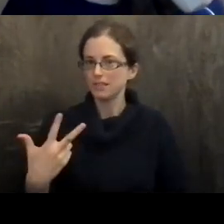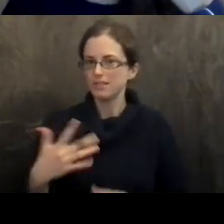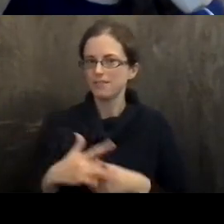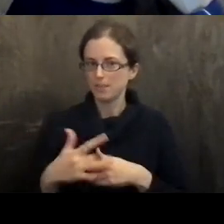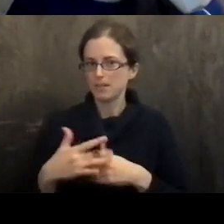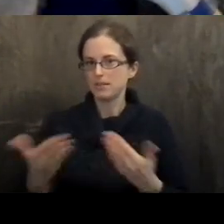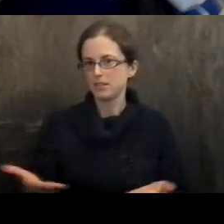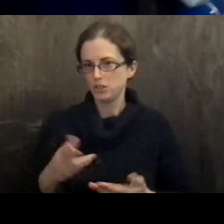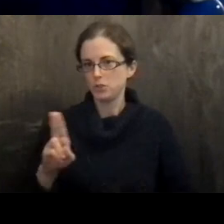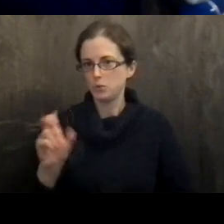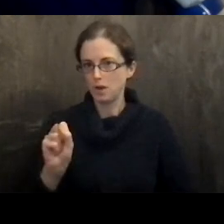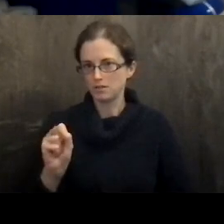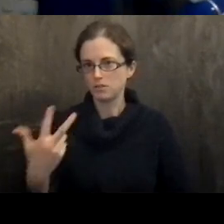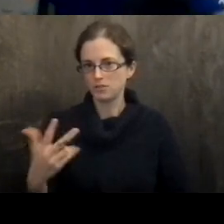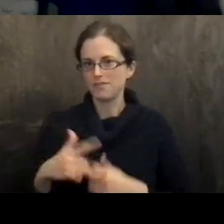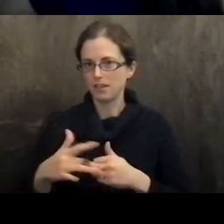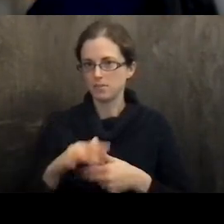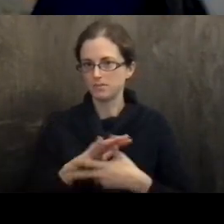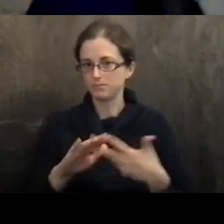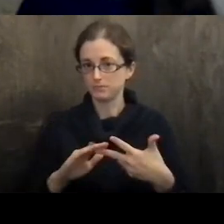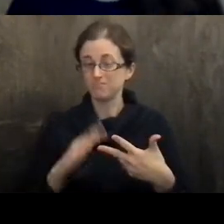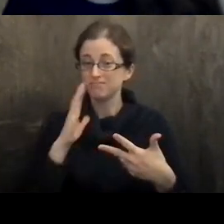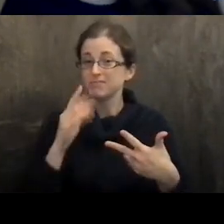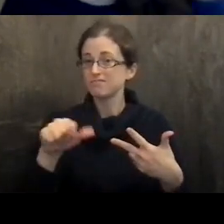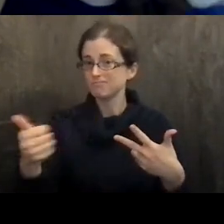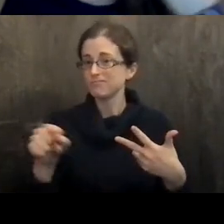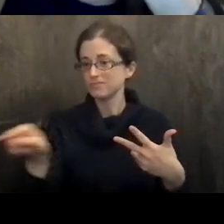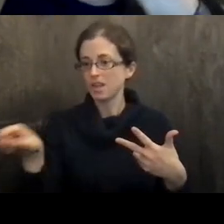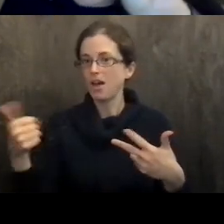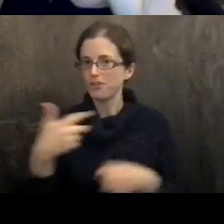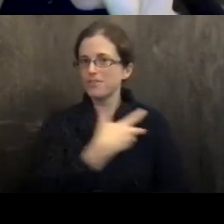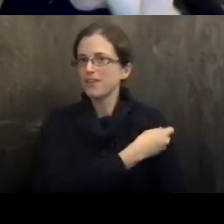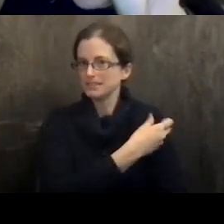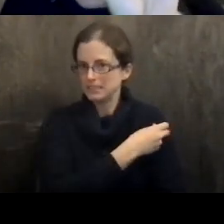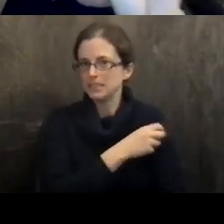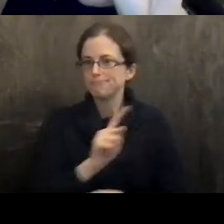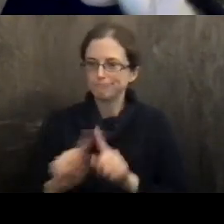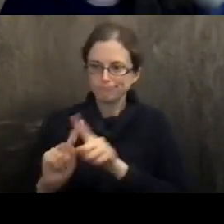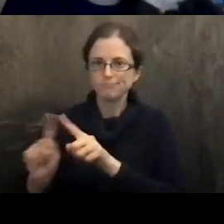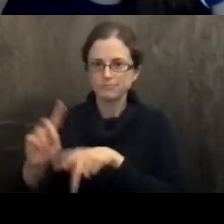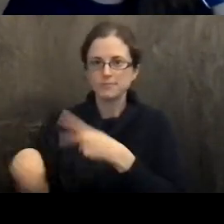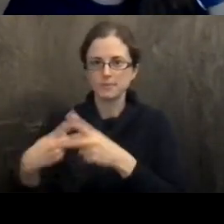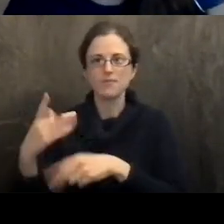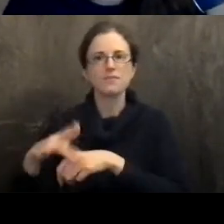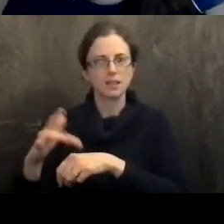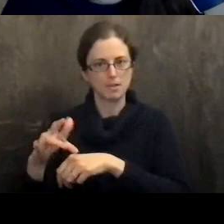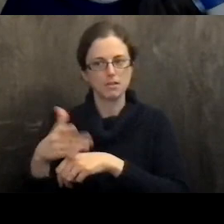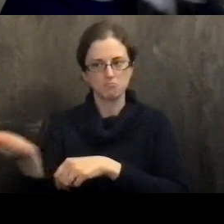United States. There are more that are available elsewhere in the world, but in the United States, we have 3